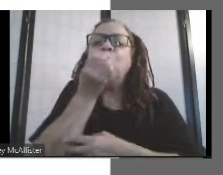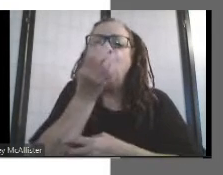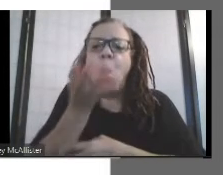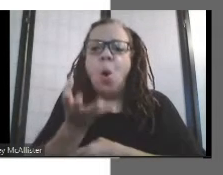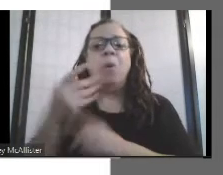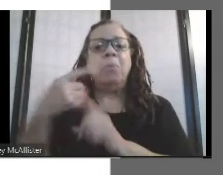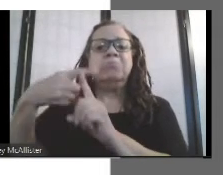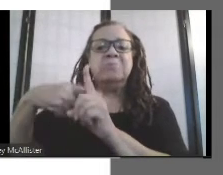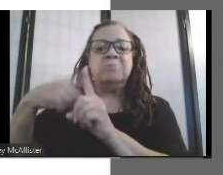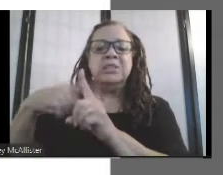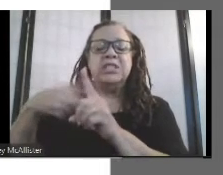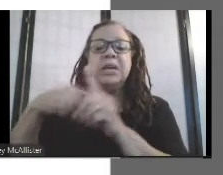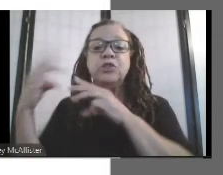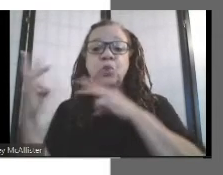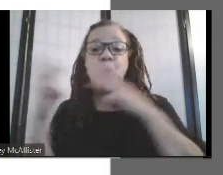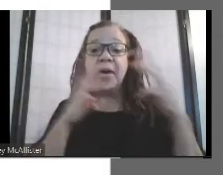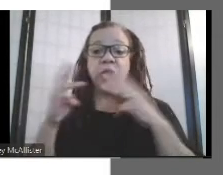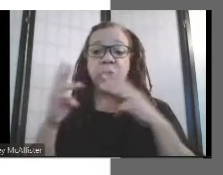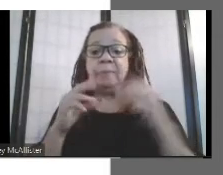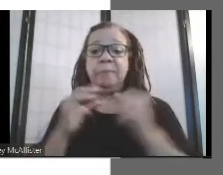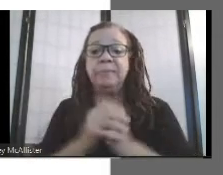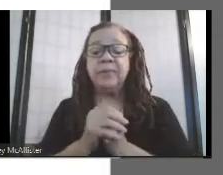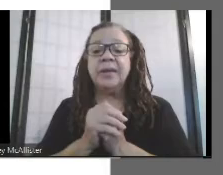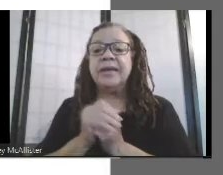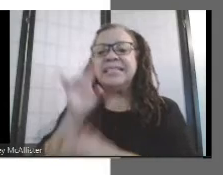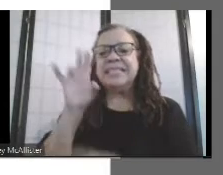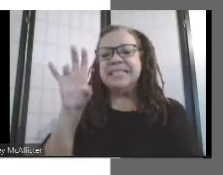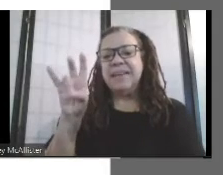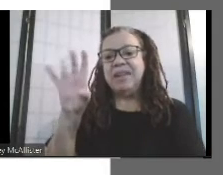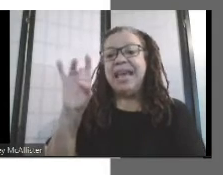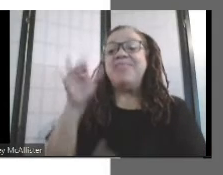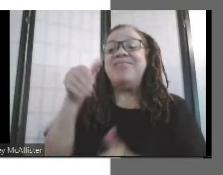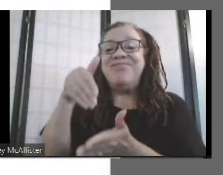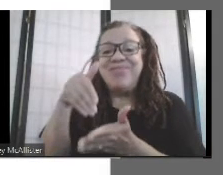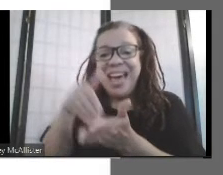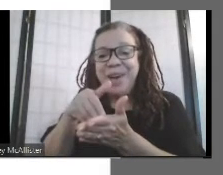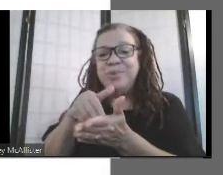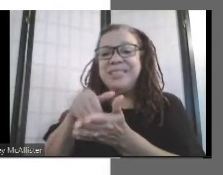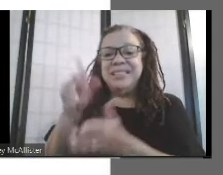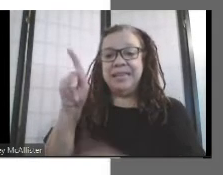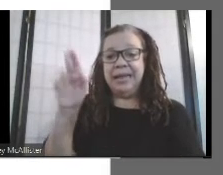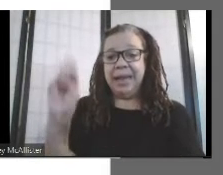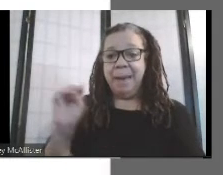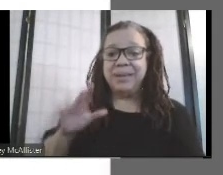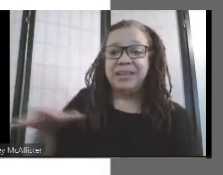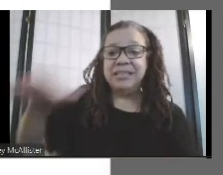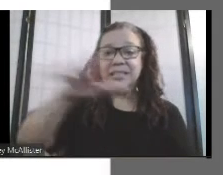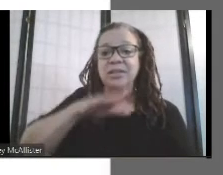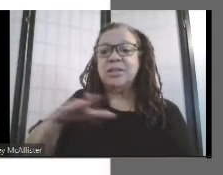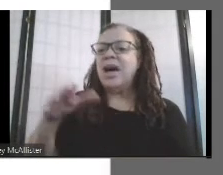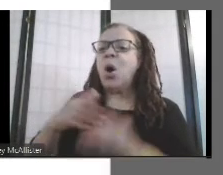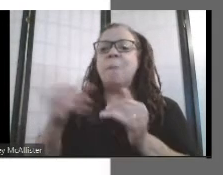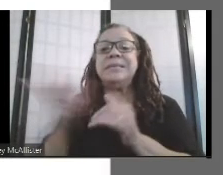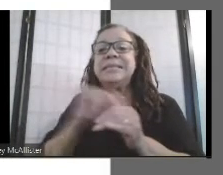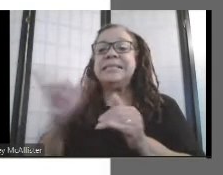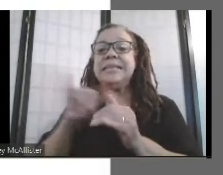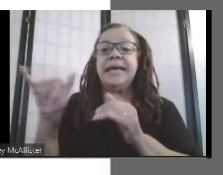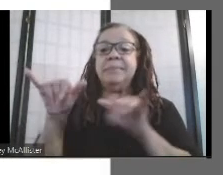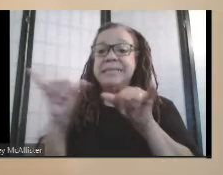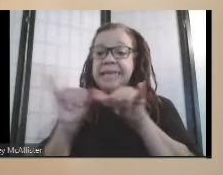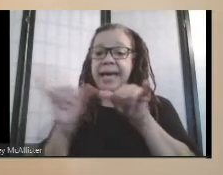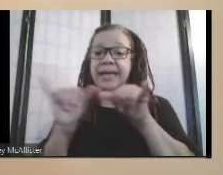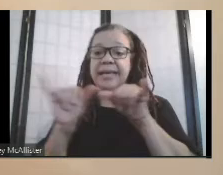climate. It covers around 78,000 square kilometers, and that makes it almost as big as the state of